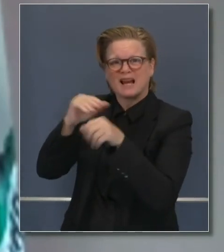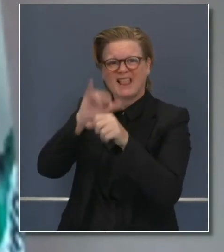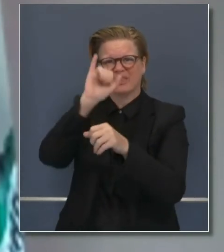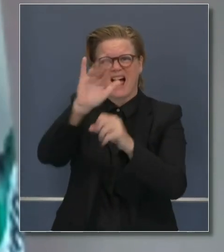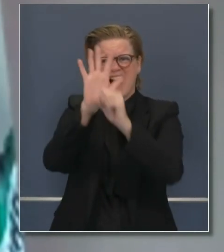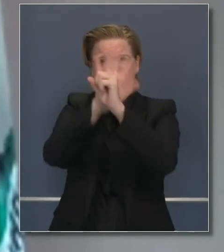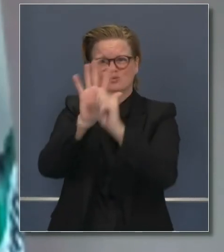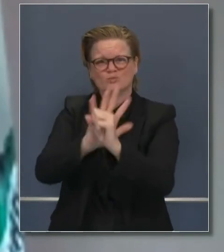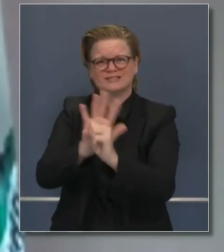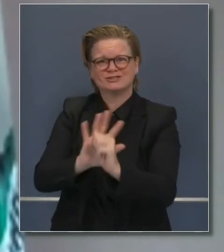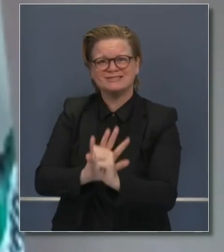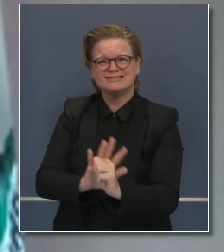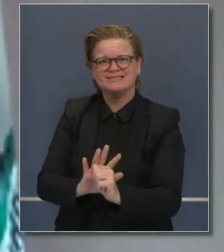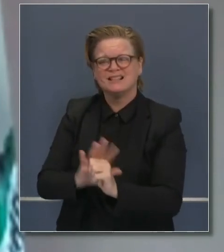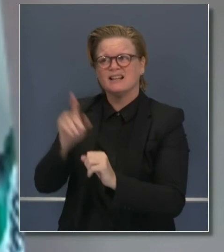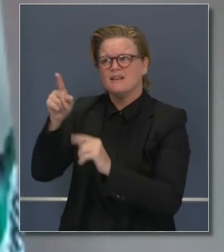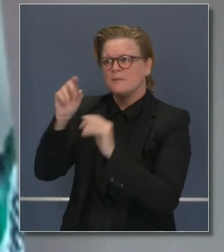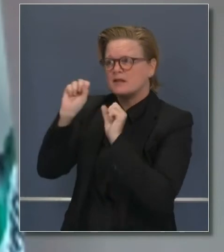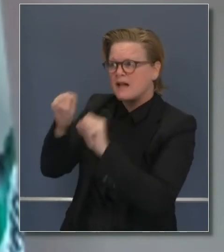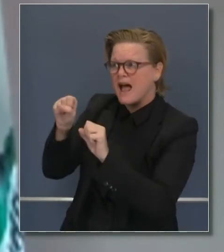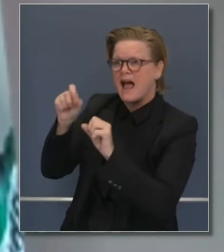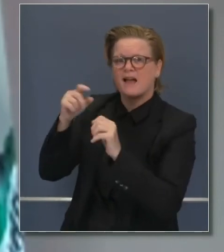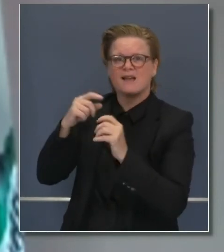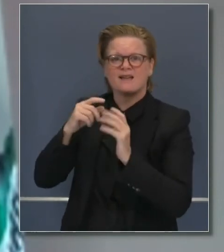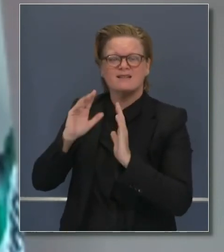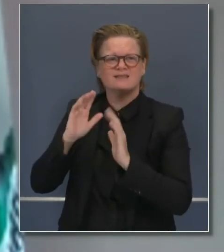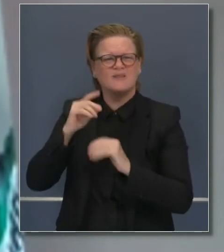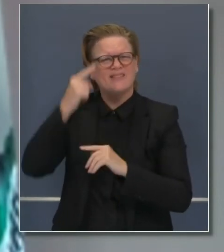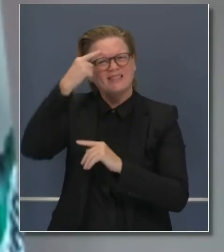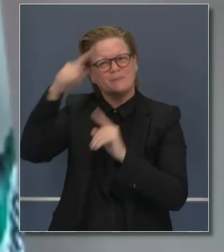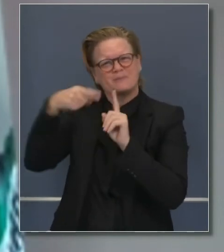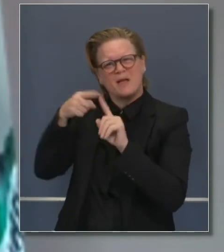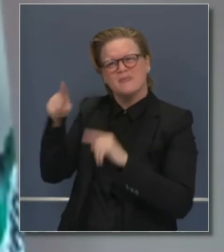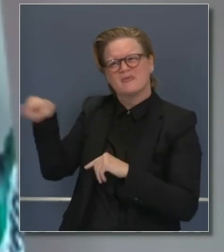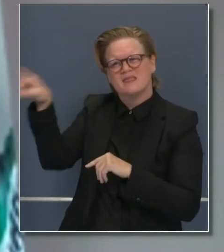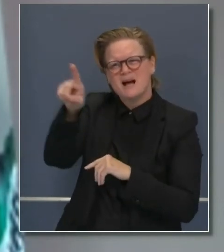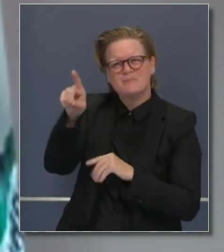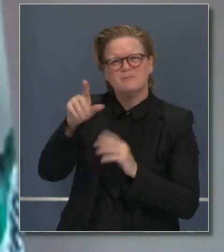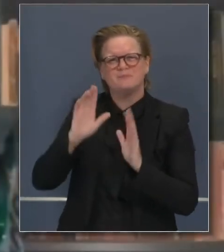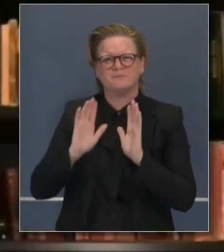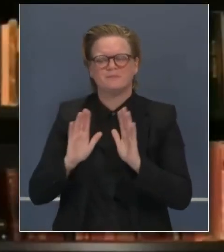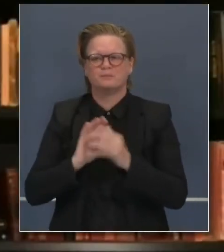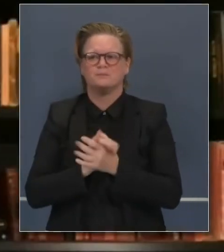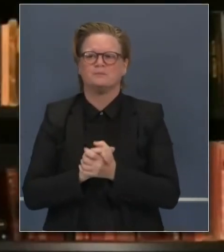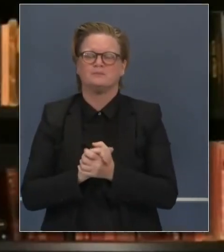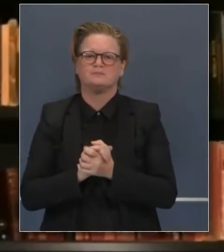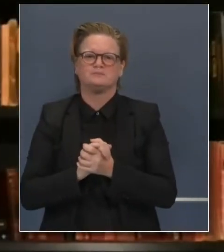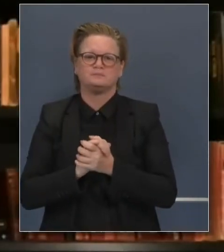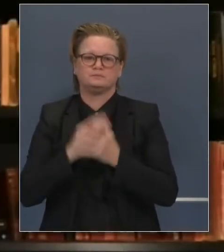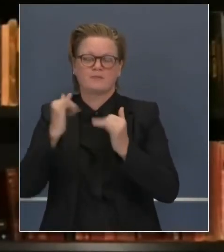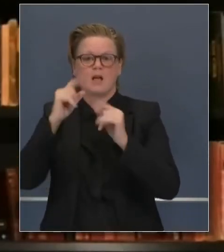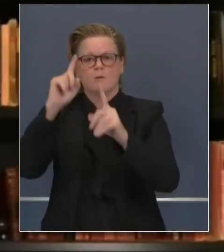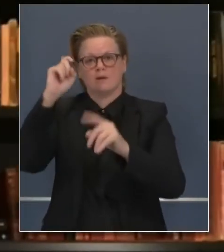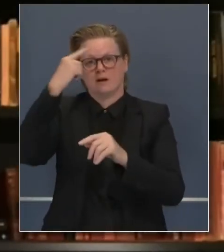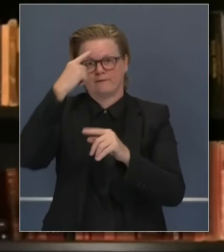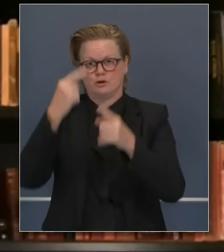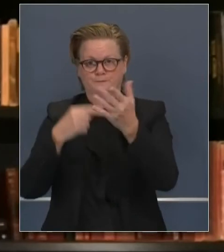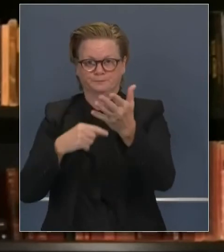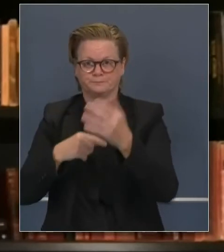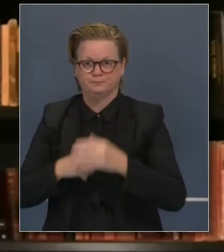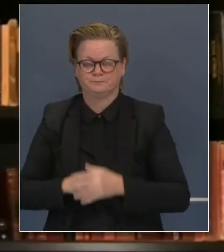statewide. And Dr. Galley, I'm putting up a slide here that I presented a moment ago just to reinforce this. All